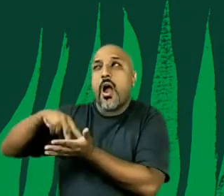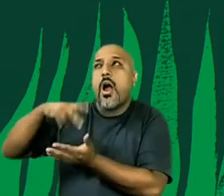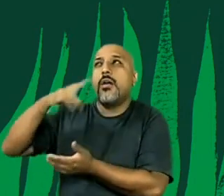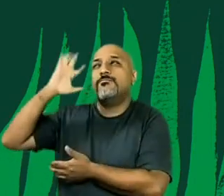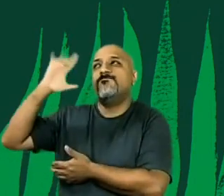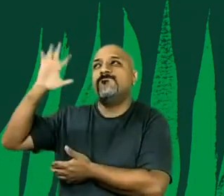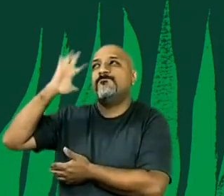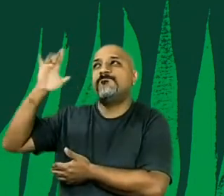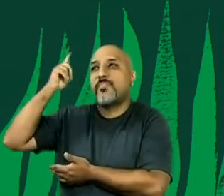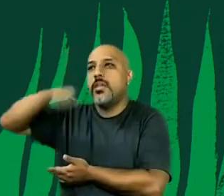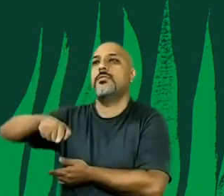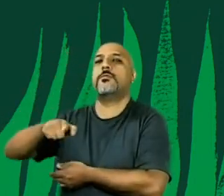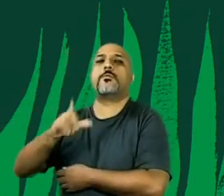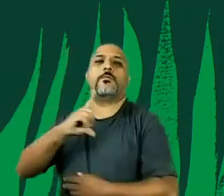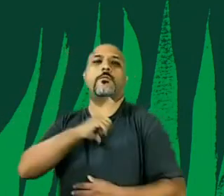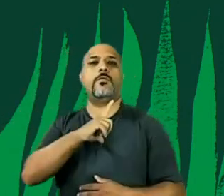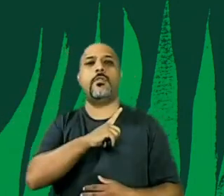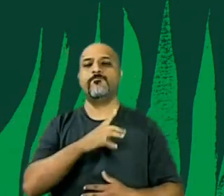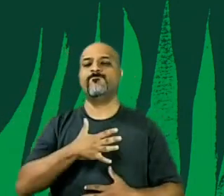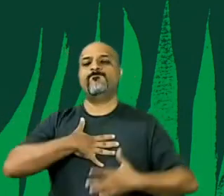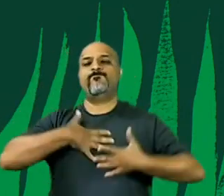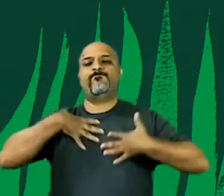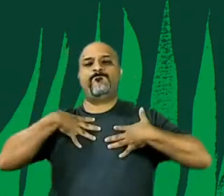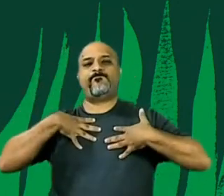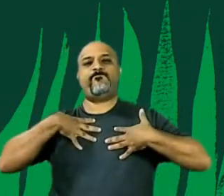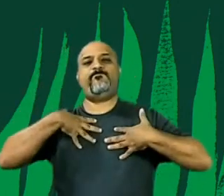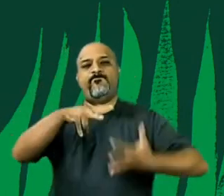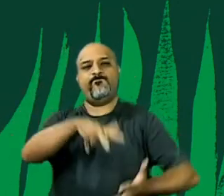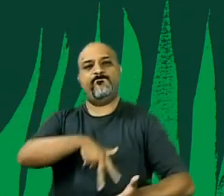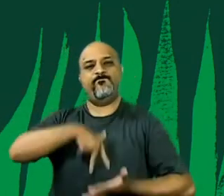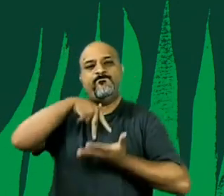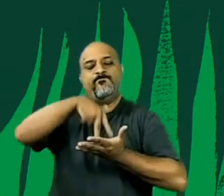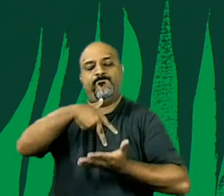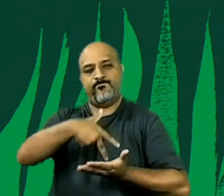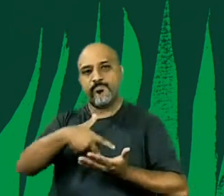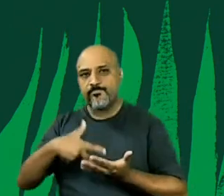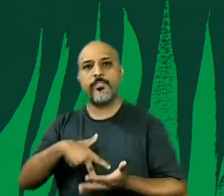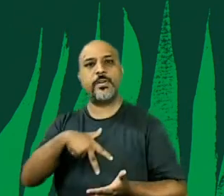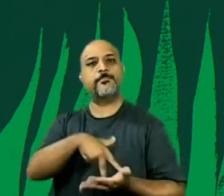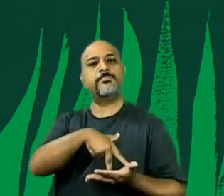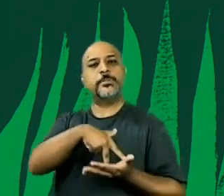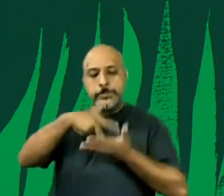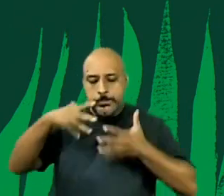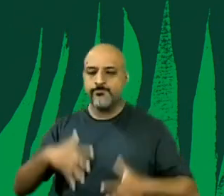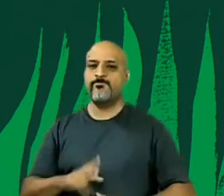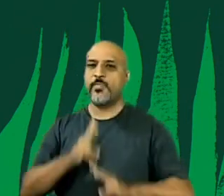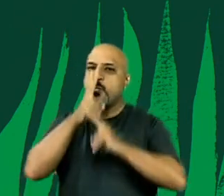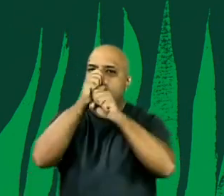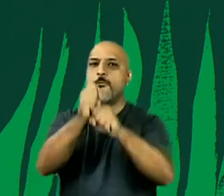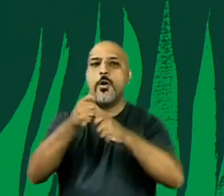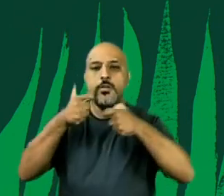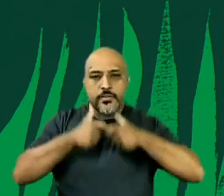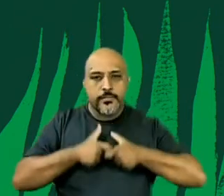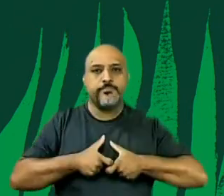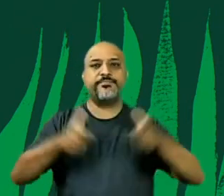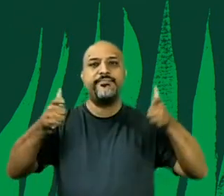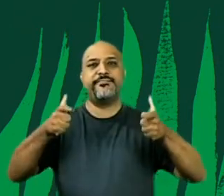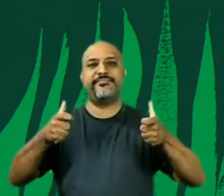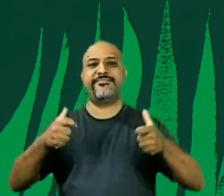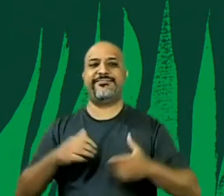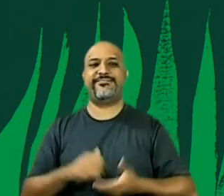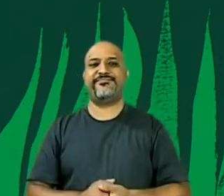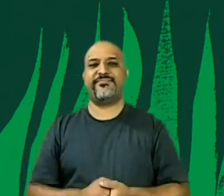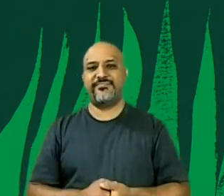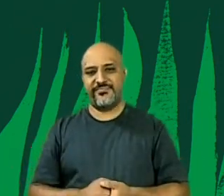if it's fictionalized to a certain extent, this sustains us. Yeah. This gives us vigor